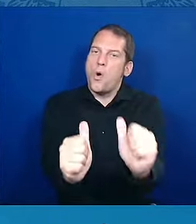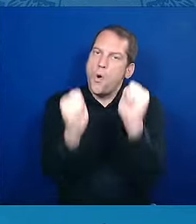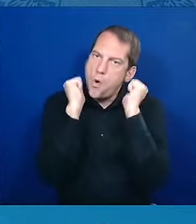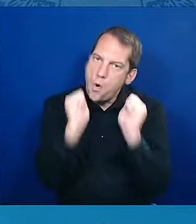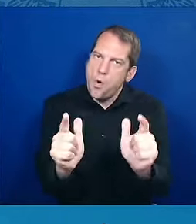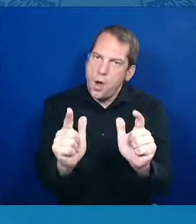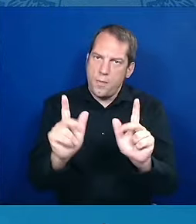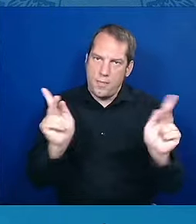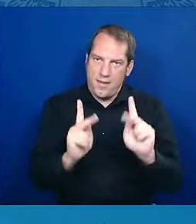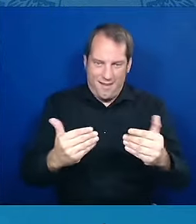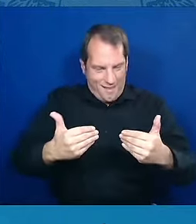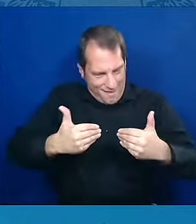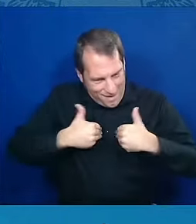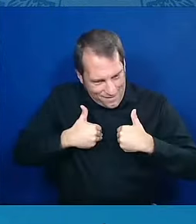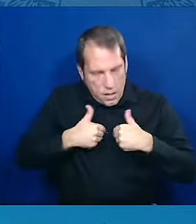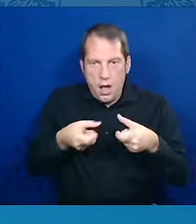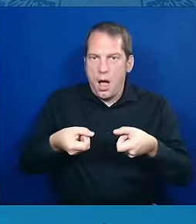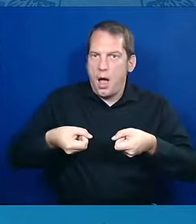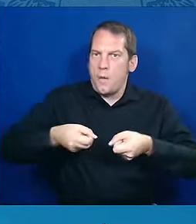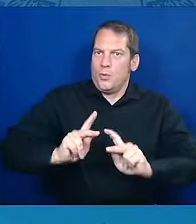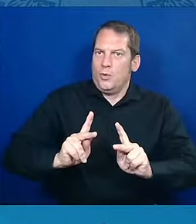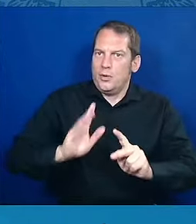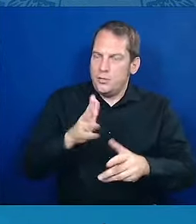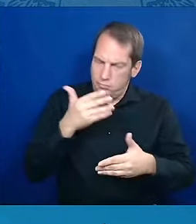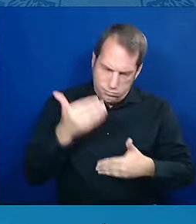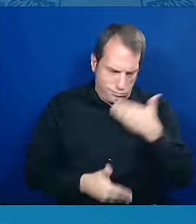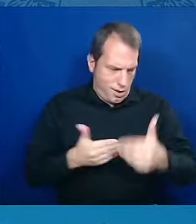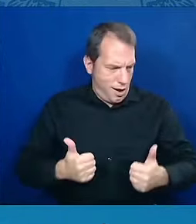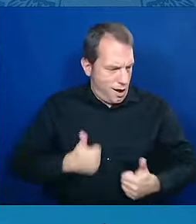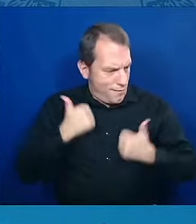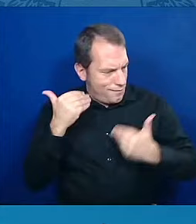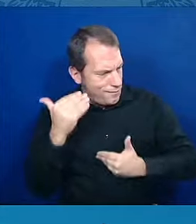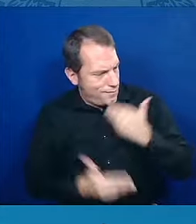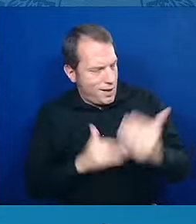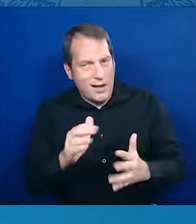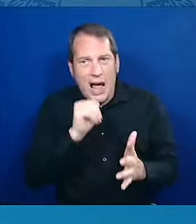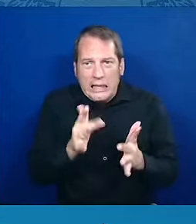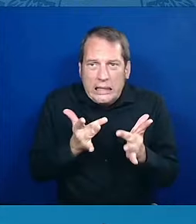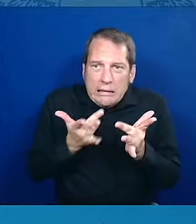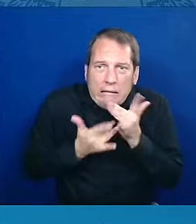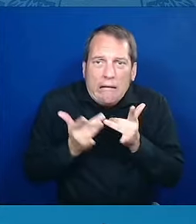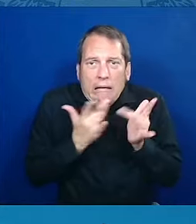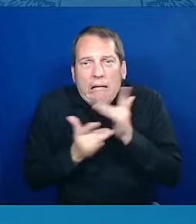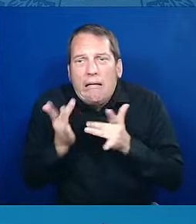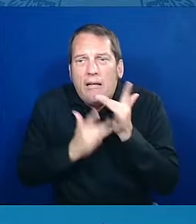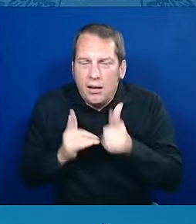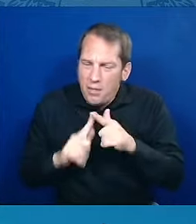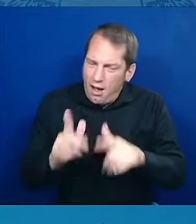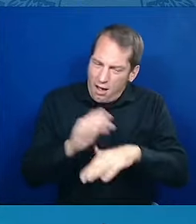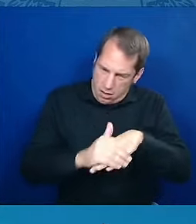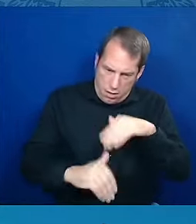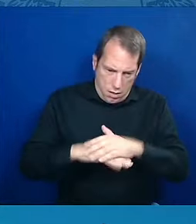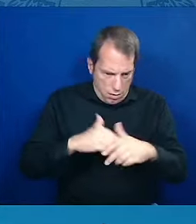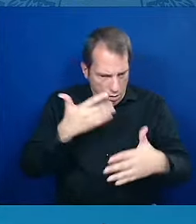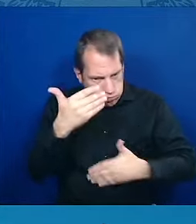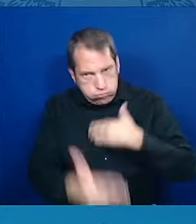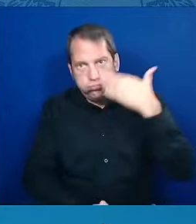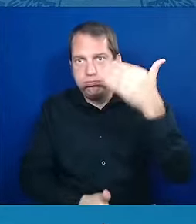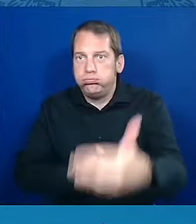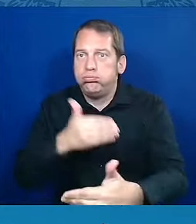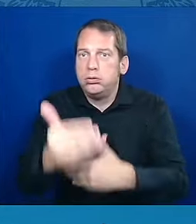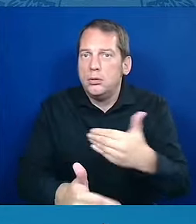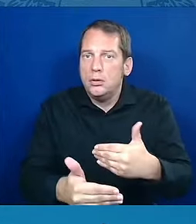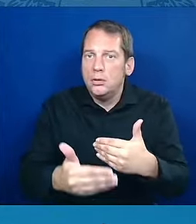get ahead. A future where no child has to grow up in poverty, where every senior